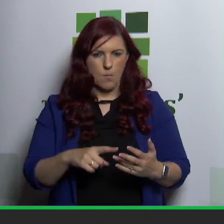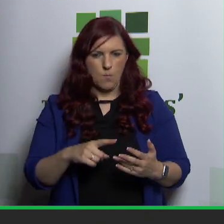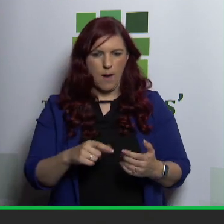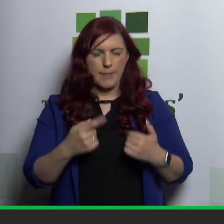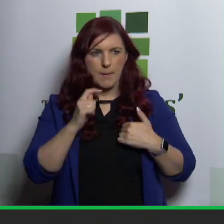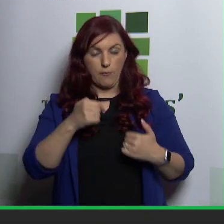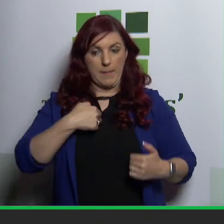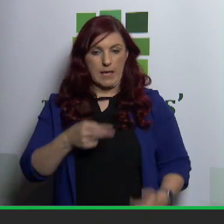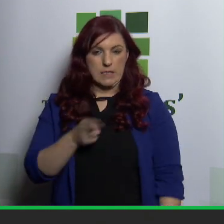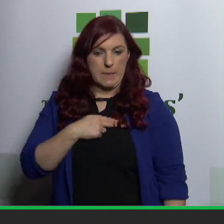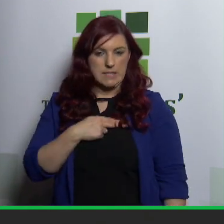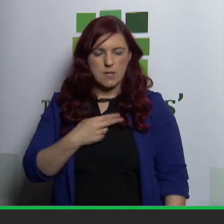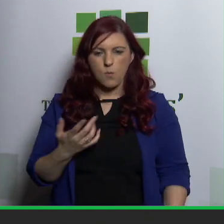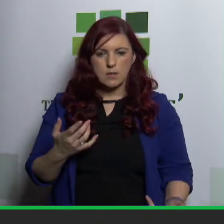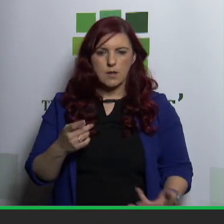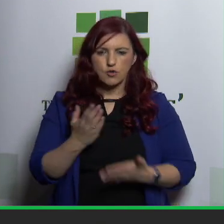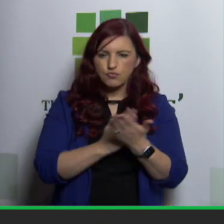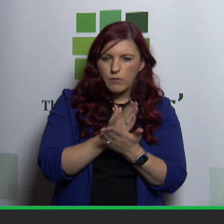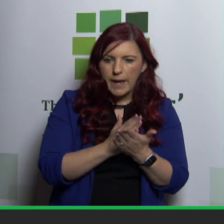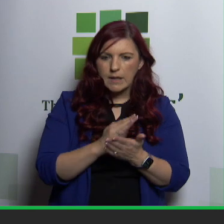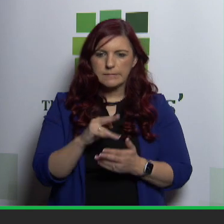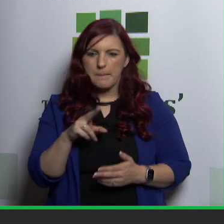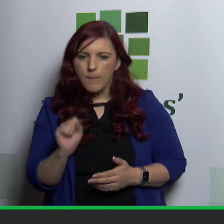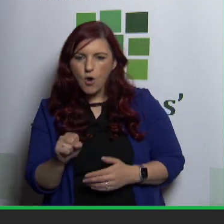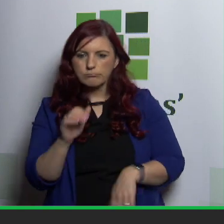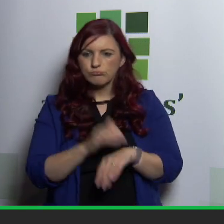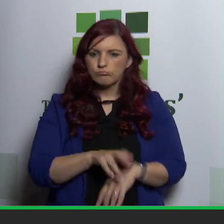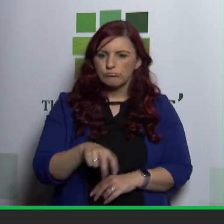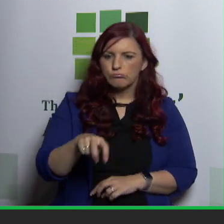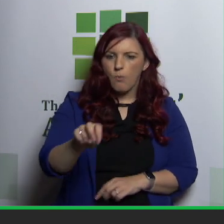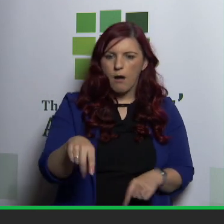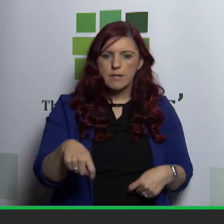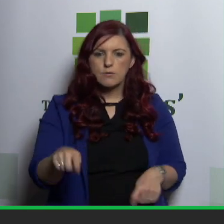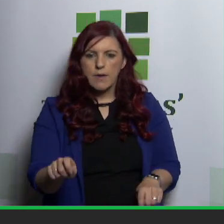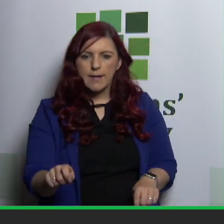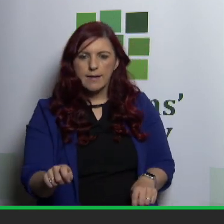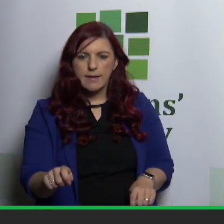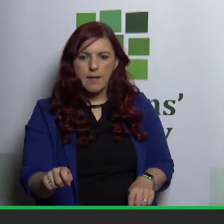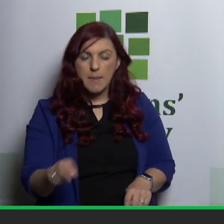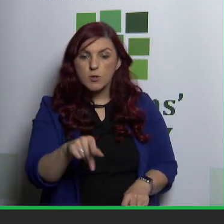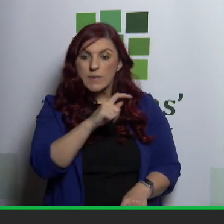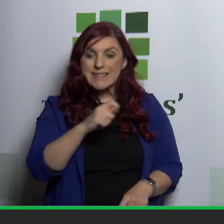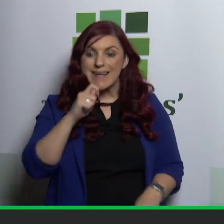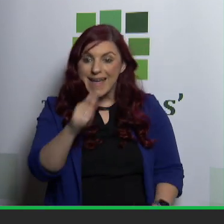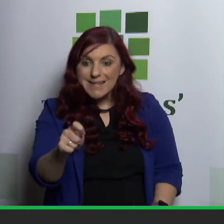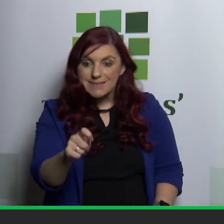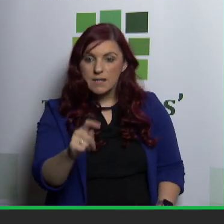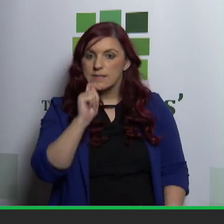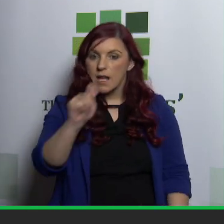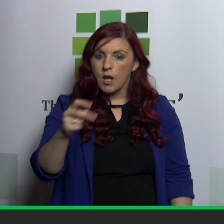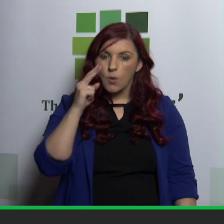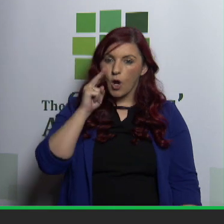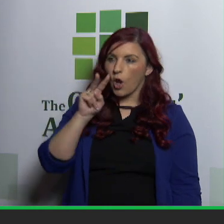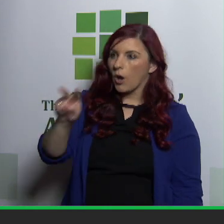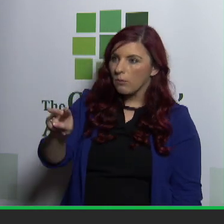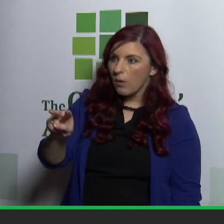is on trains, on buses, walking down the street. They don't actually say it to you, but you can look at them and you